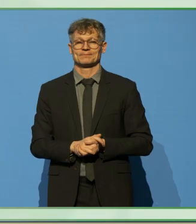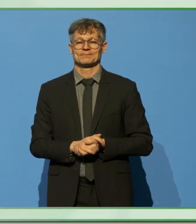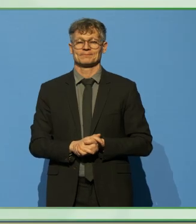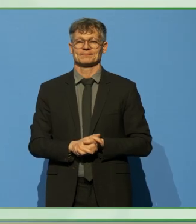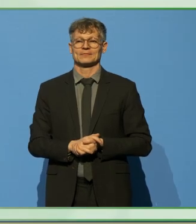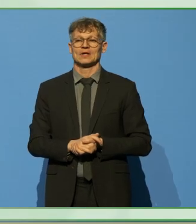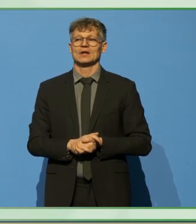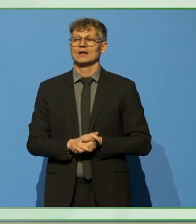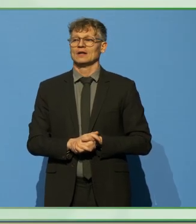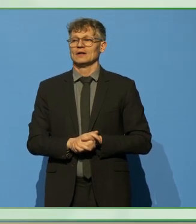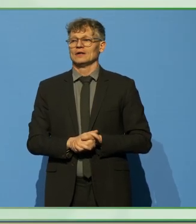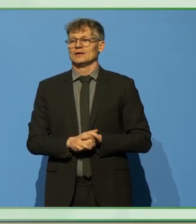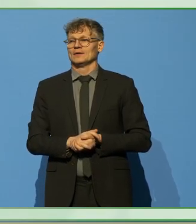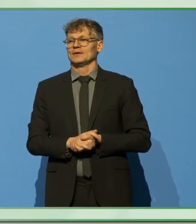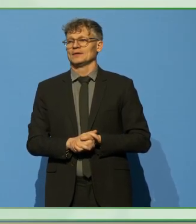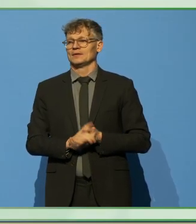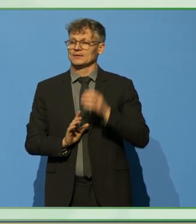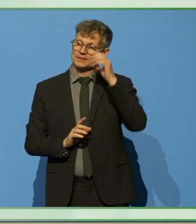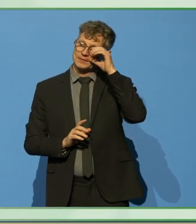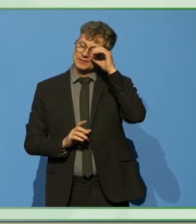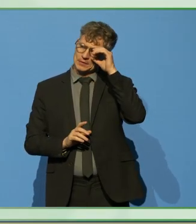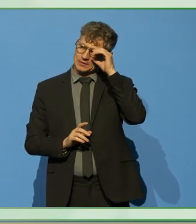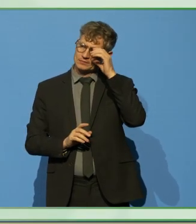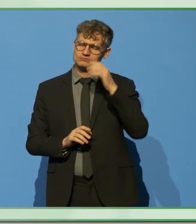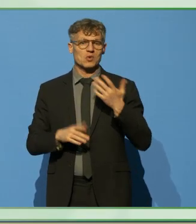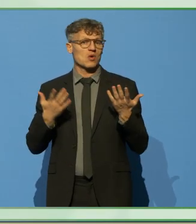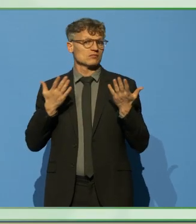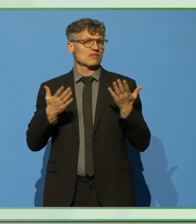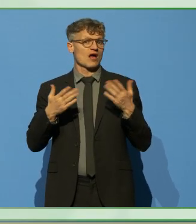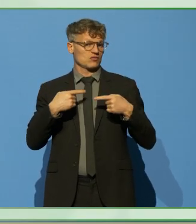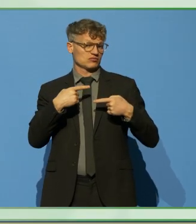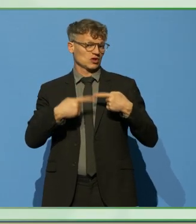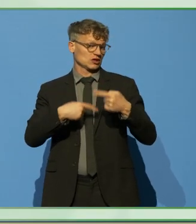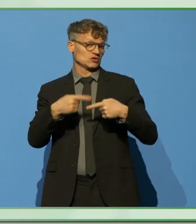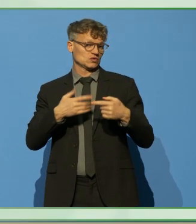And we will continue to do our work on